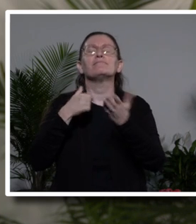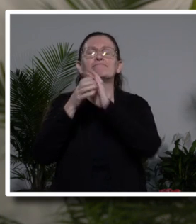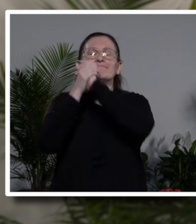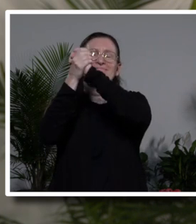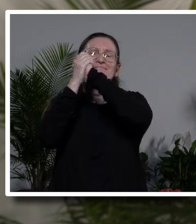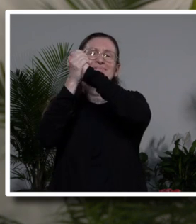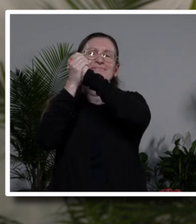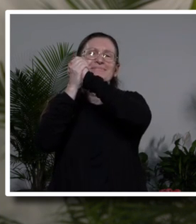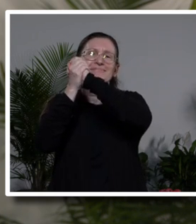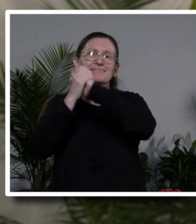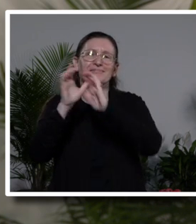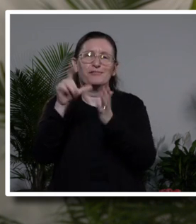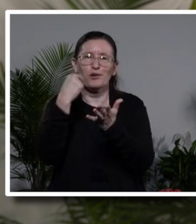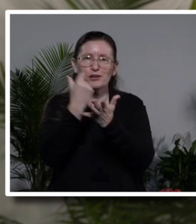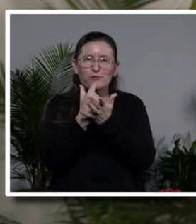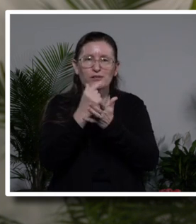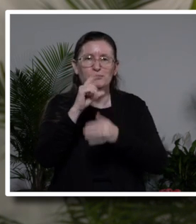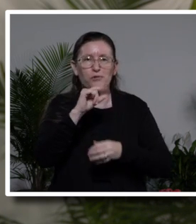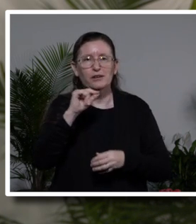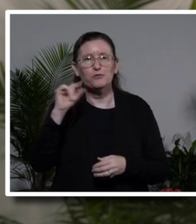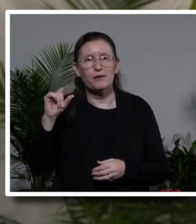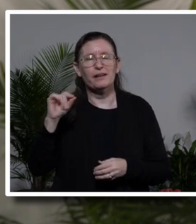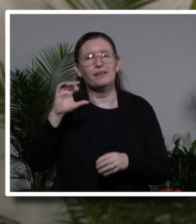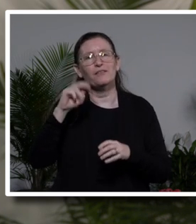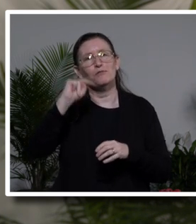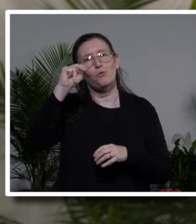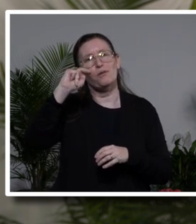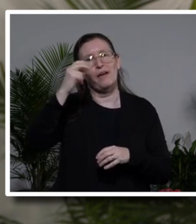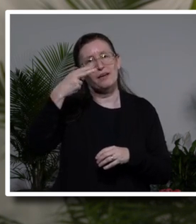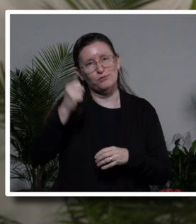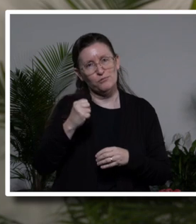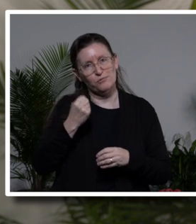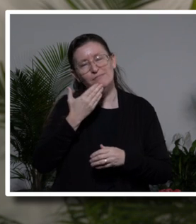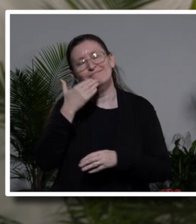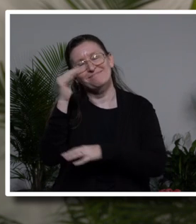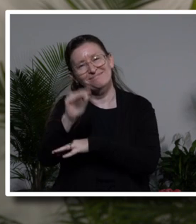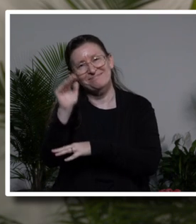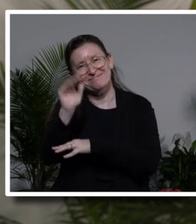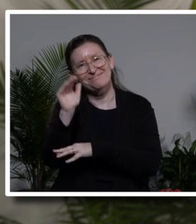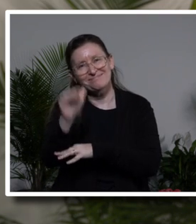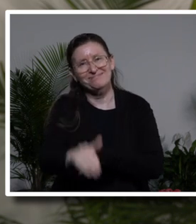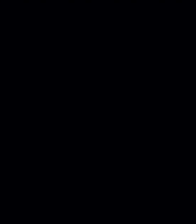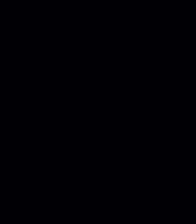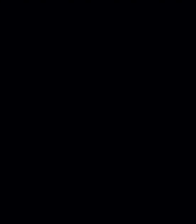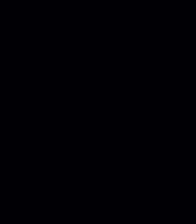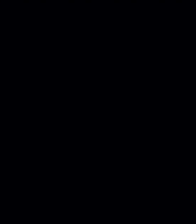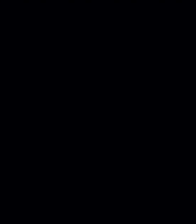congratulate the 2020 graduates of Parkway North High School. Good afternoon.